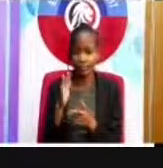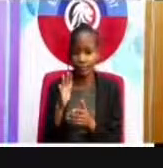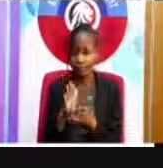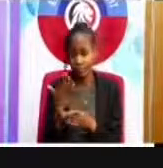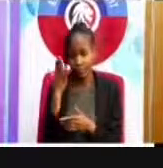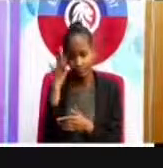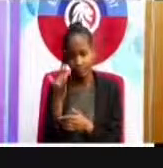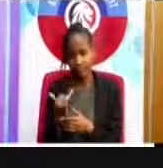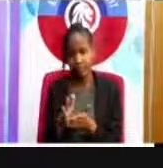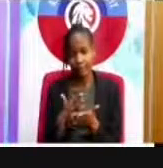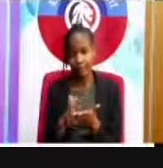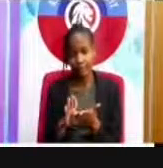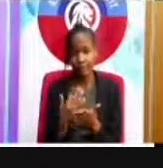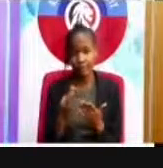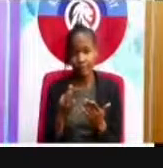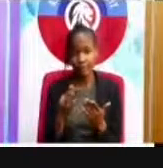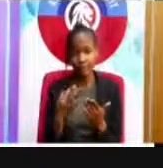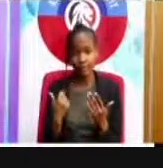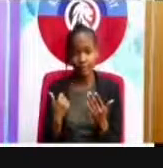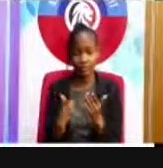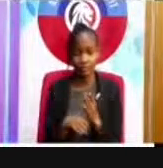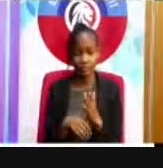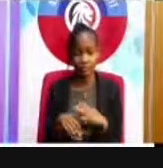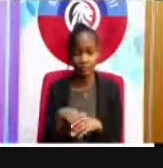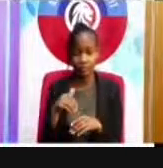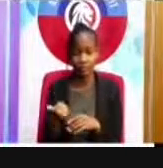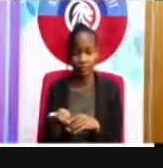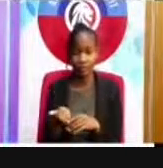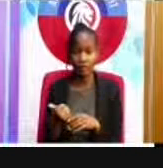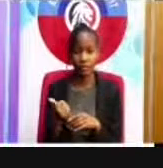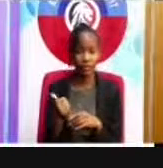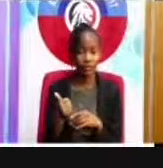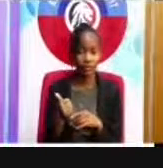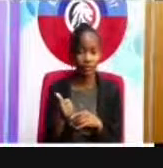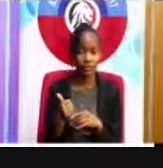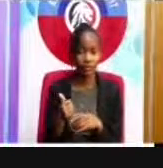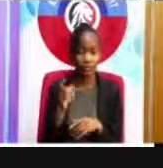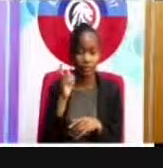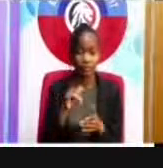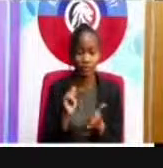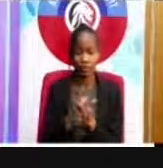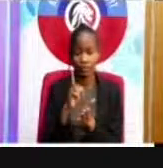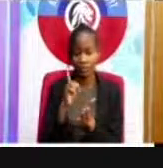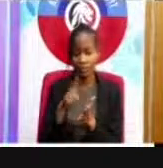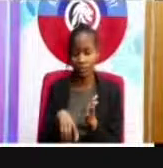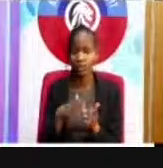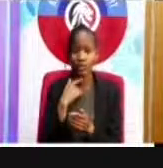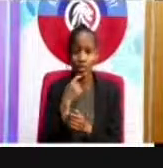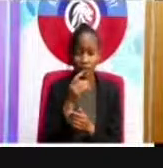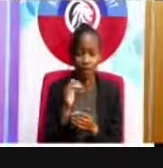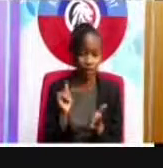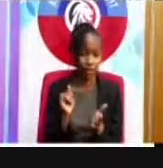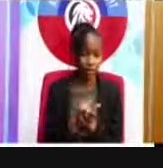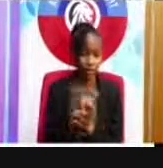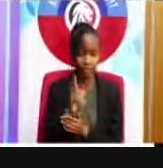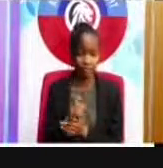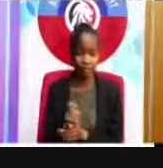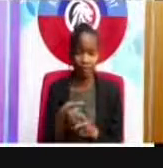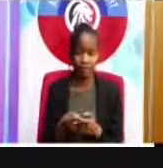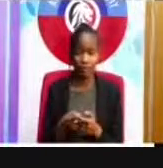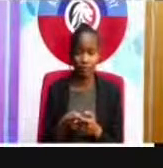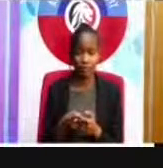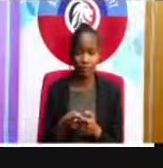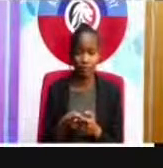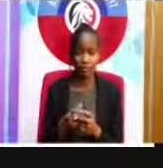because that minimum tax is compulsory. That is what I wanted to reply to that question. And with your indulgence, because I want to leave, I'd